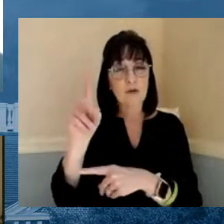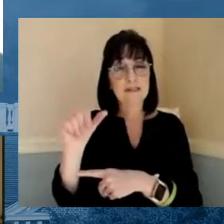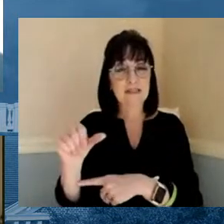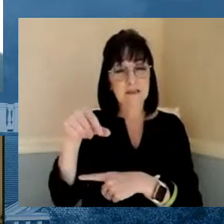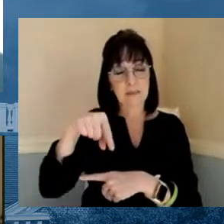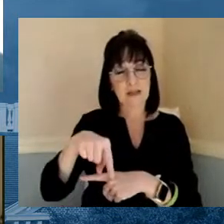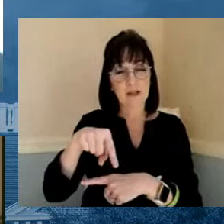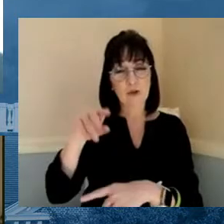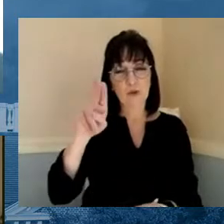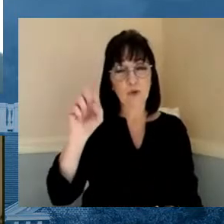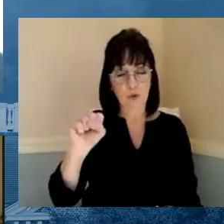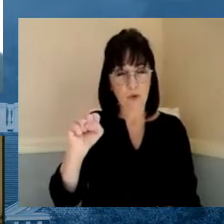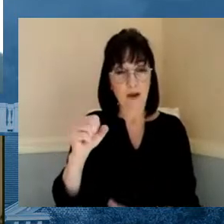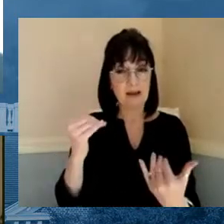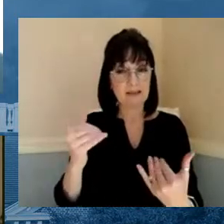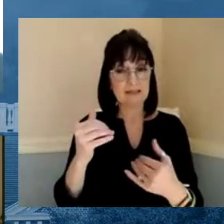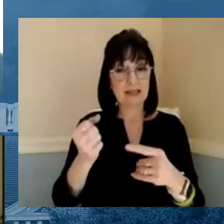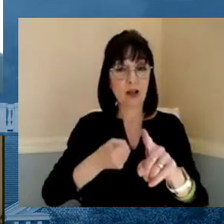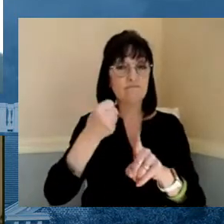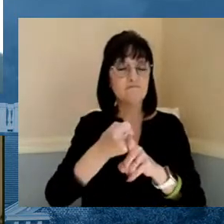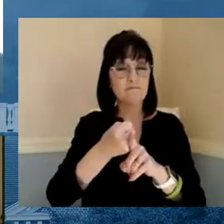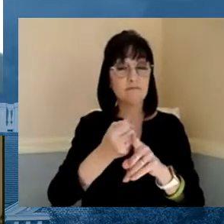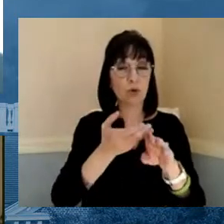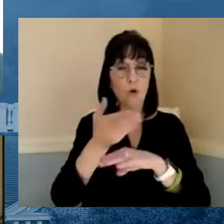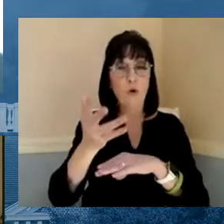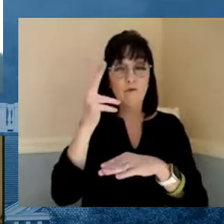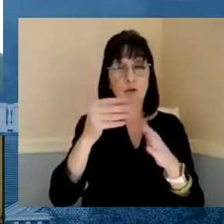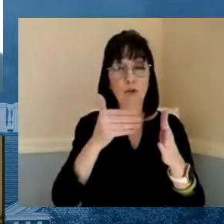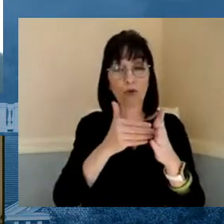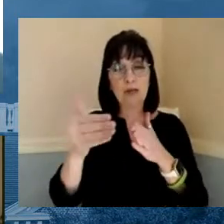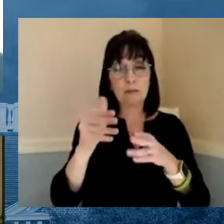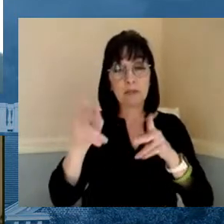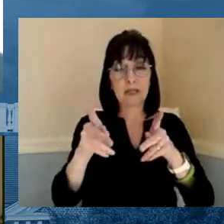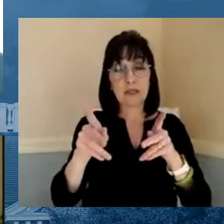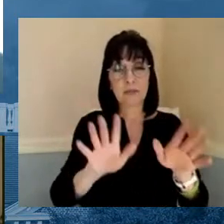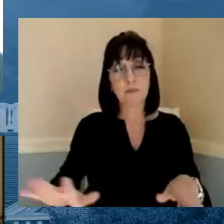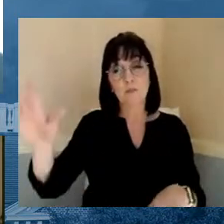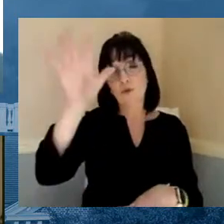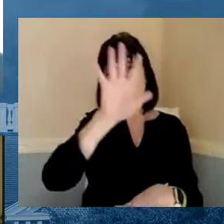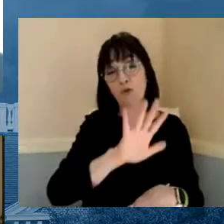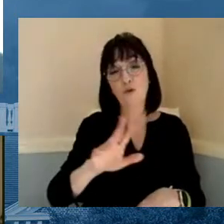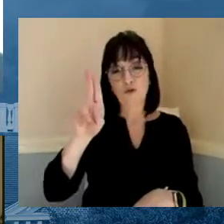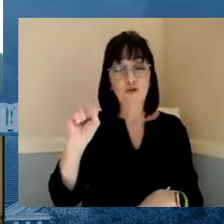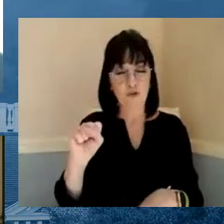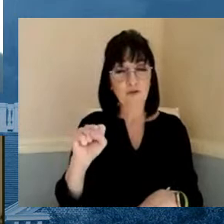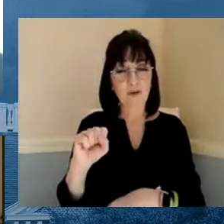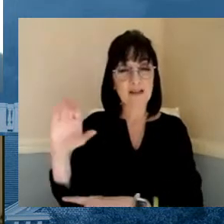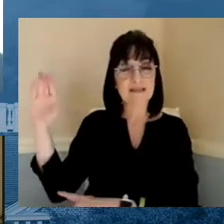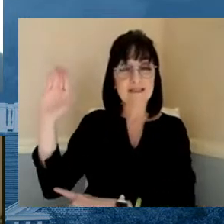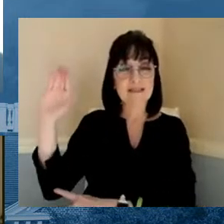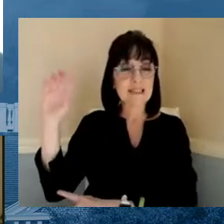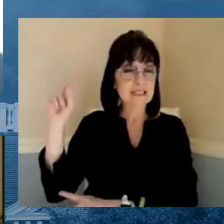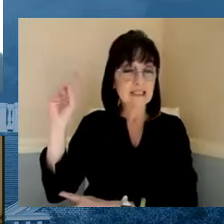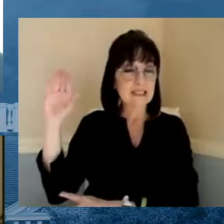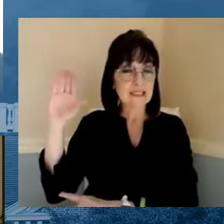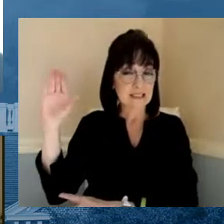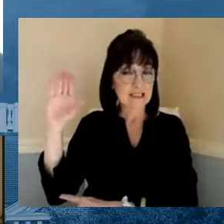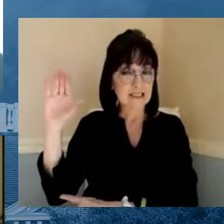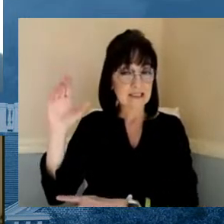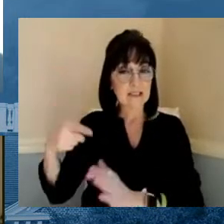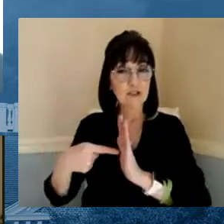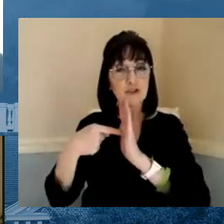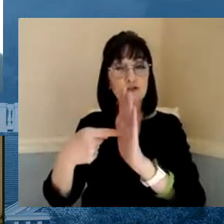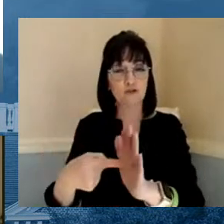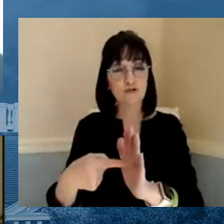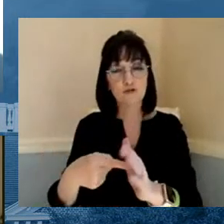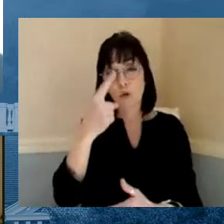million people nationwide. According to the Centers for Disease Control and Prevention, the prevalence is approximately